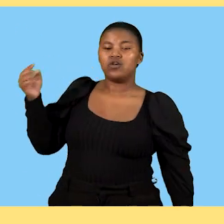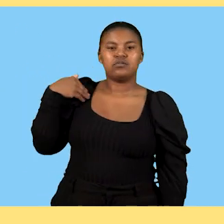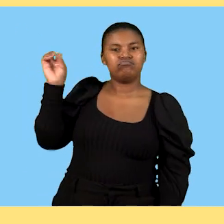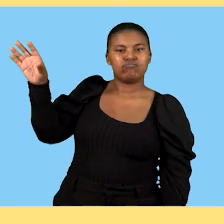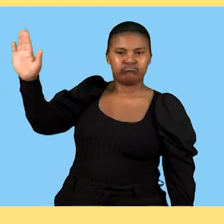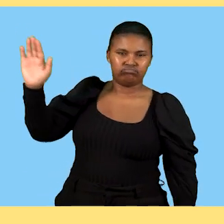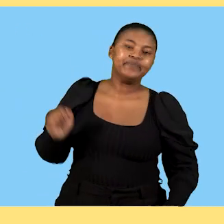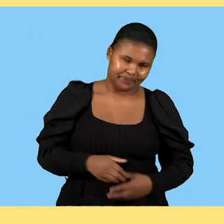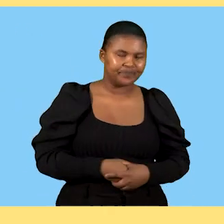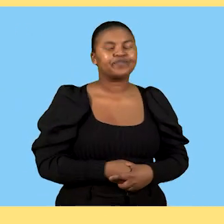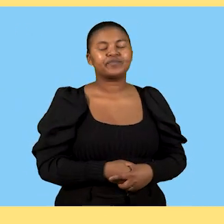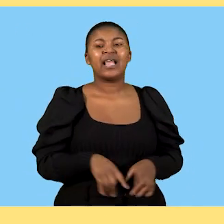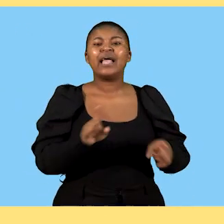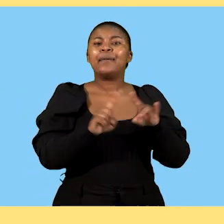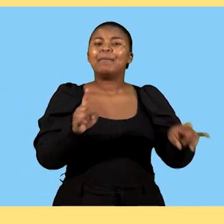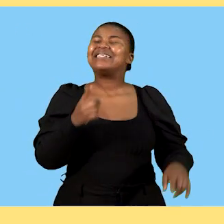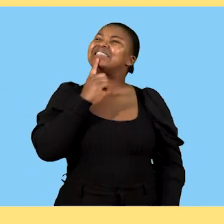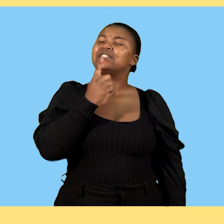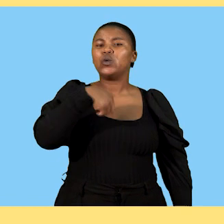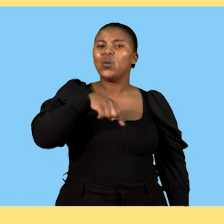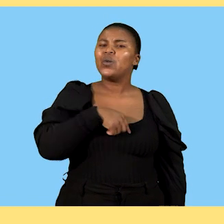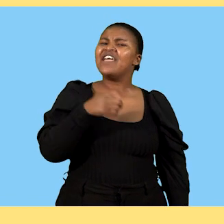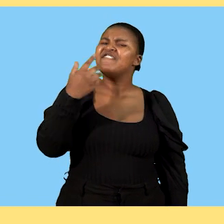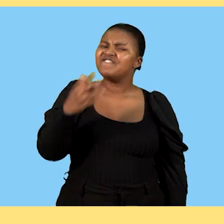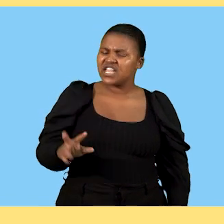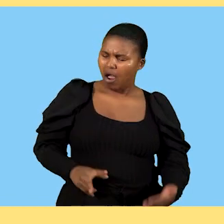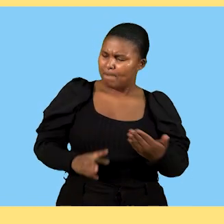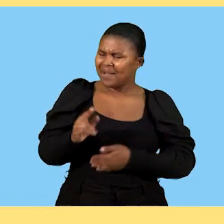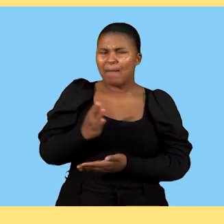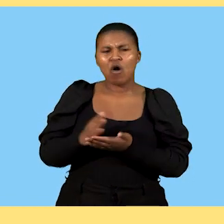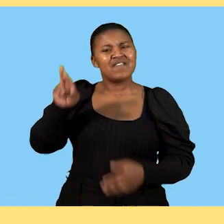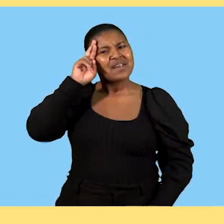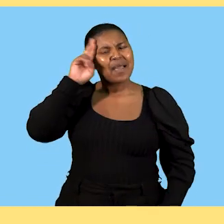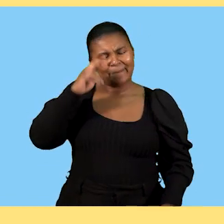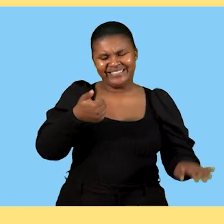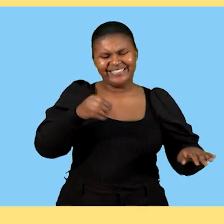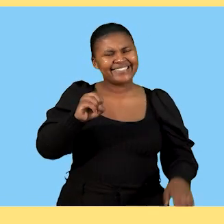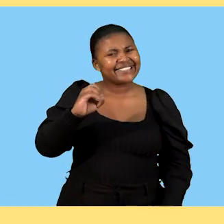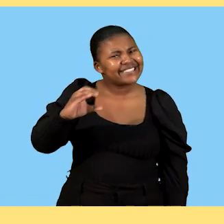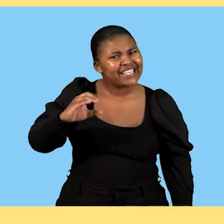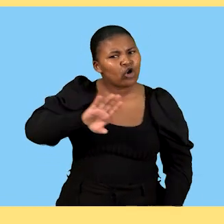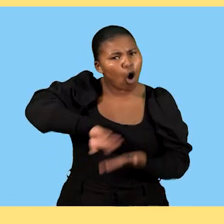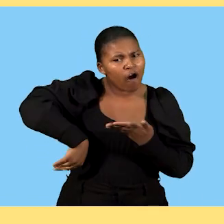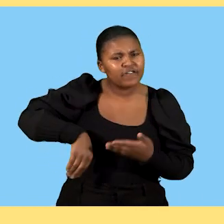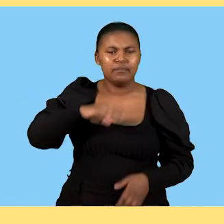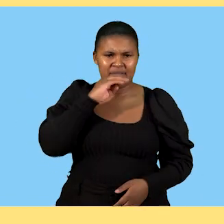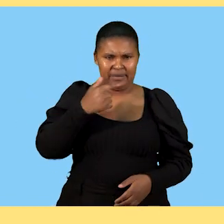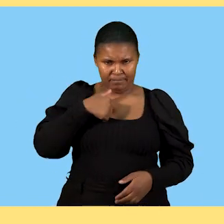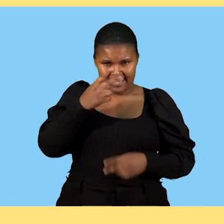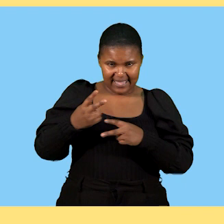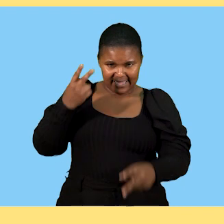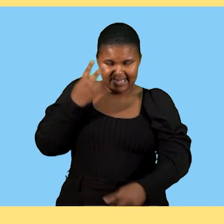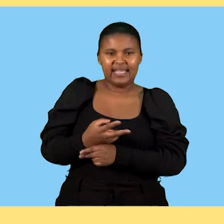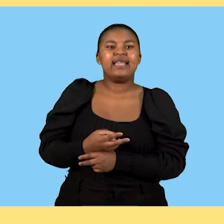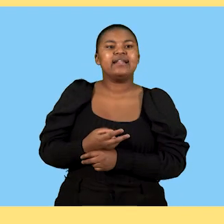17,000. But we also wrote off an amount. Remember the 60 cents. So I'll come here,